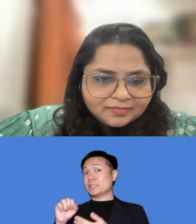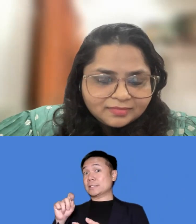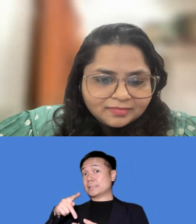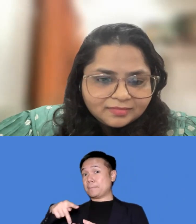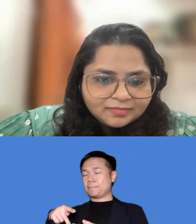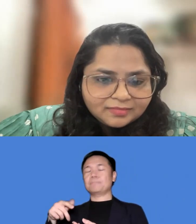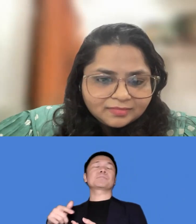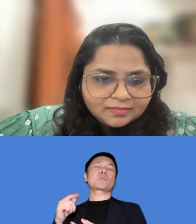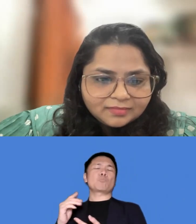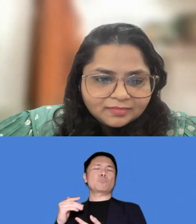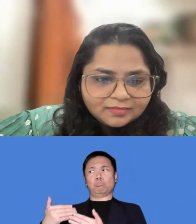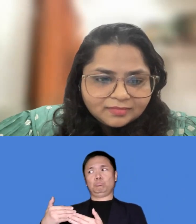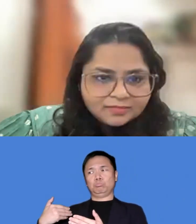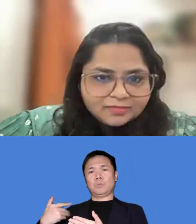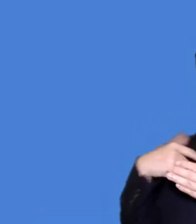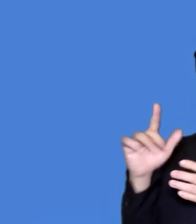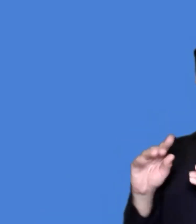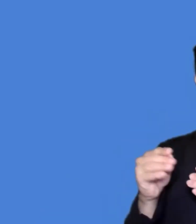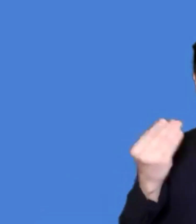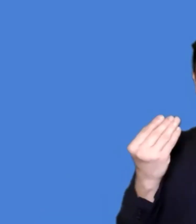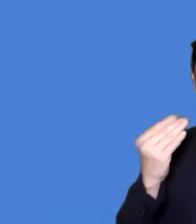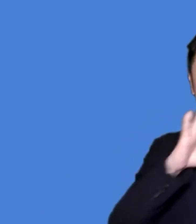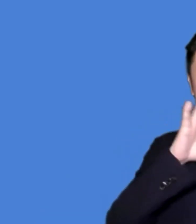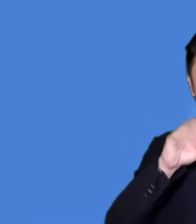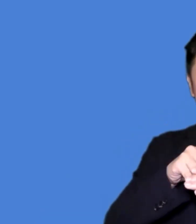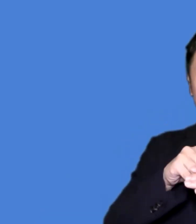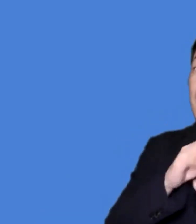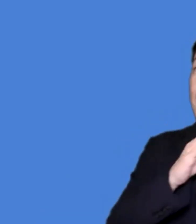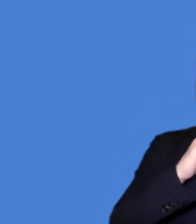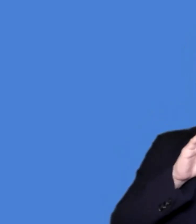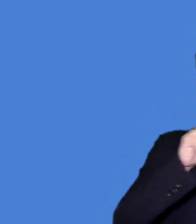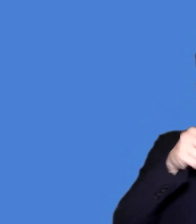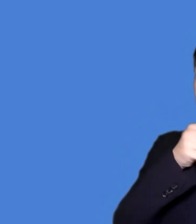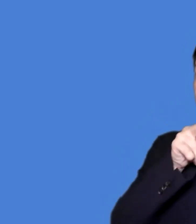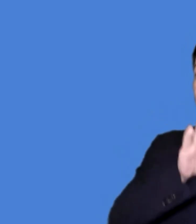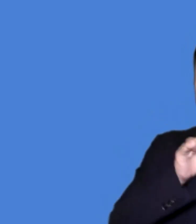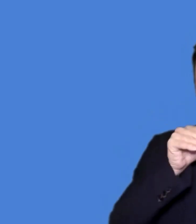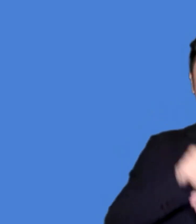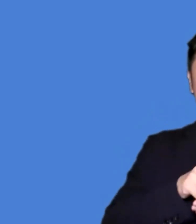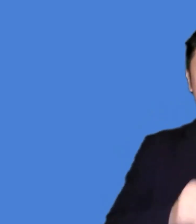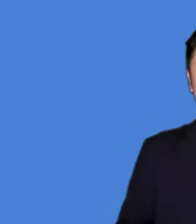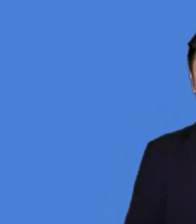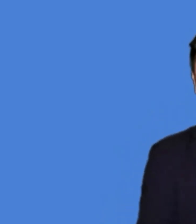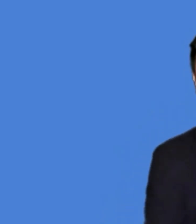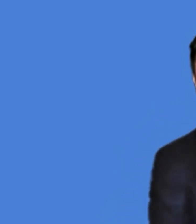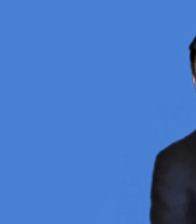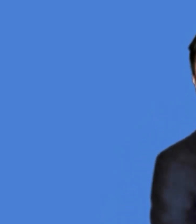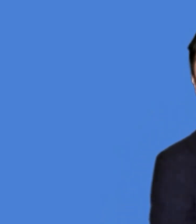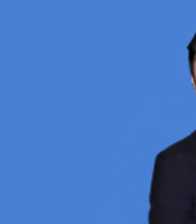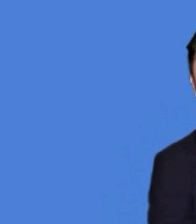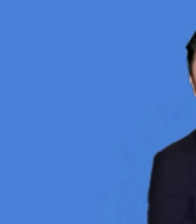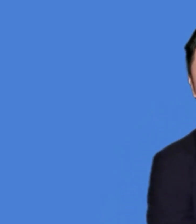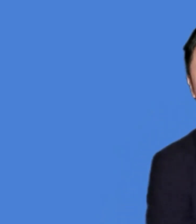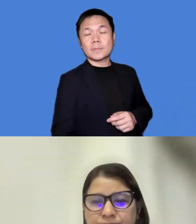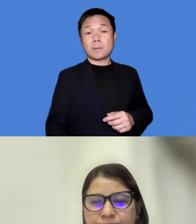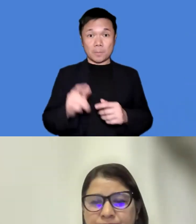developed an youth disability inclusive hub, a small committee in which we have engaged with